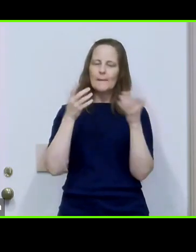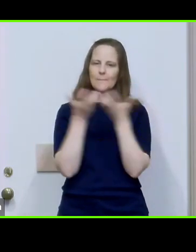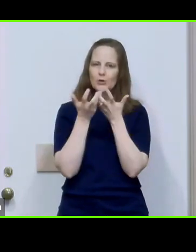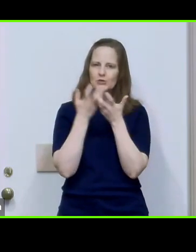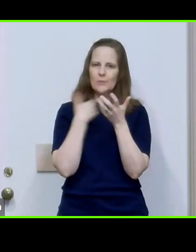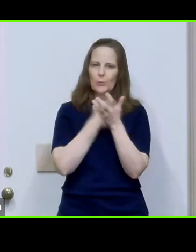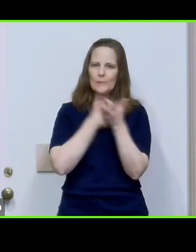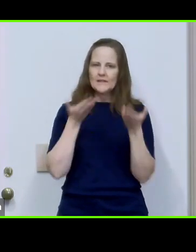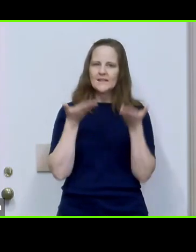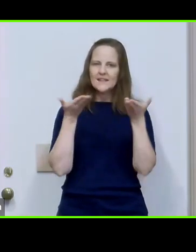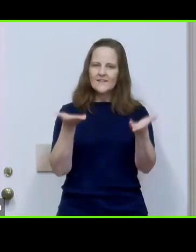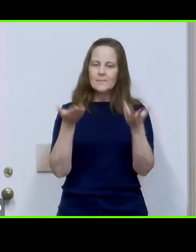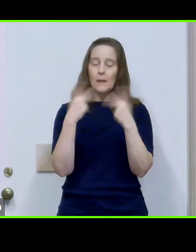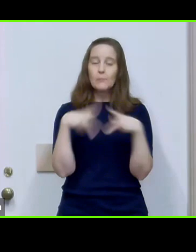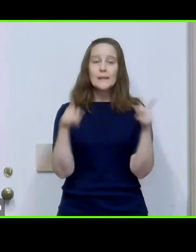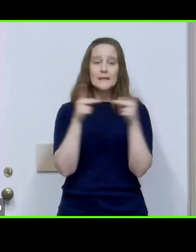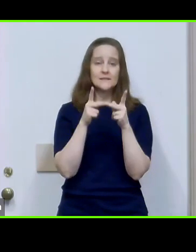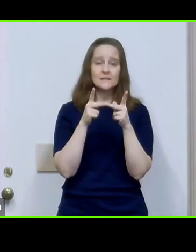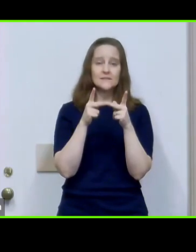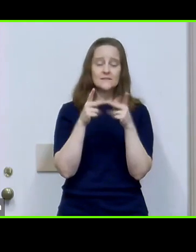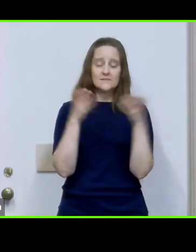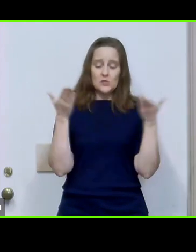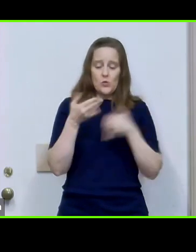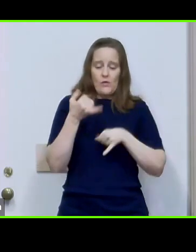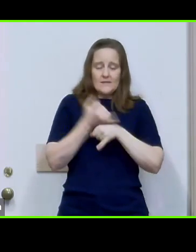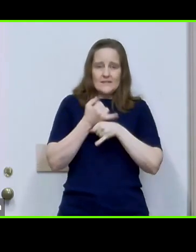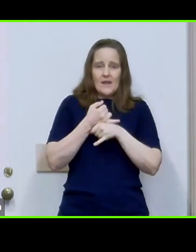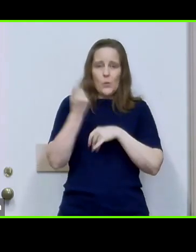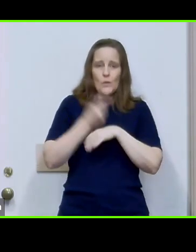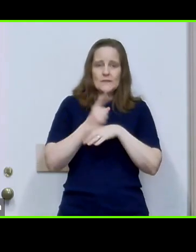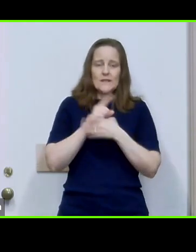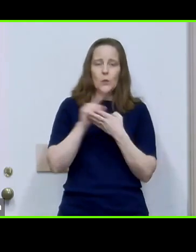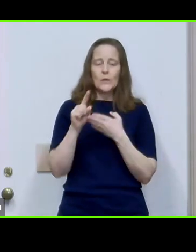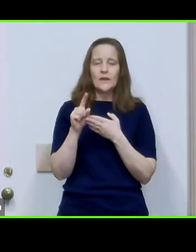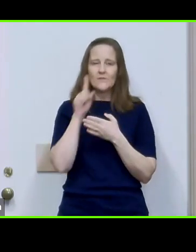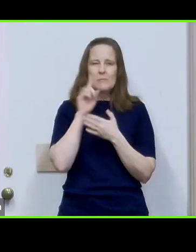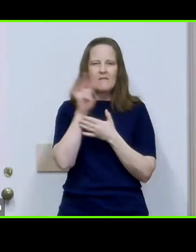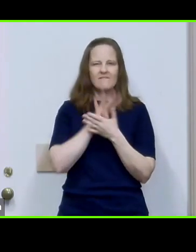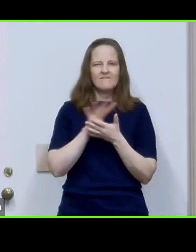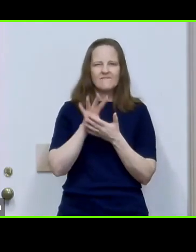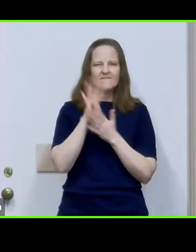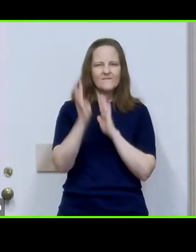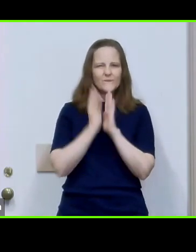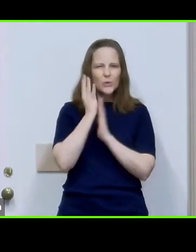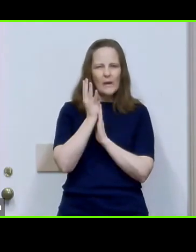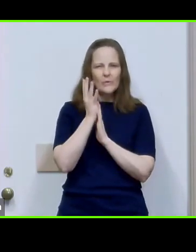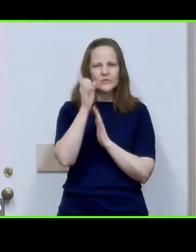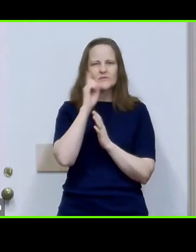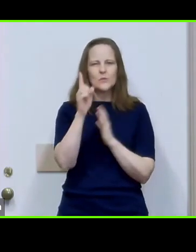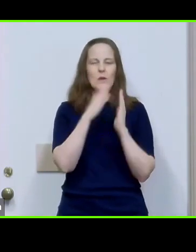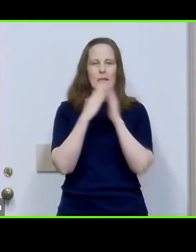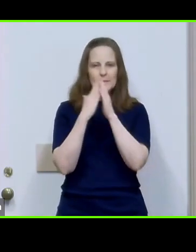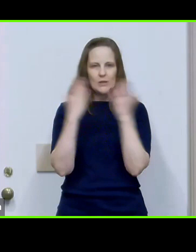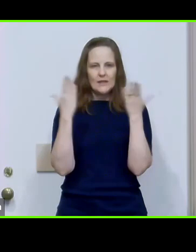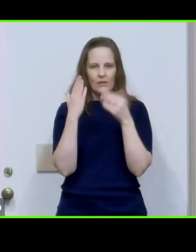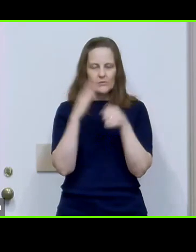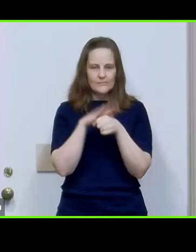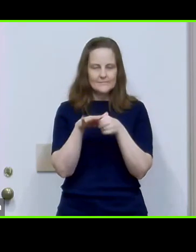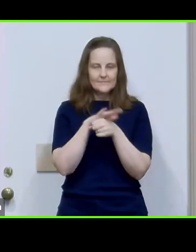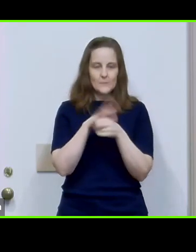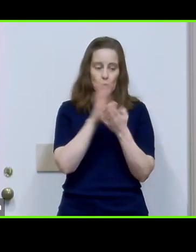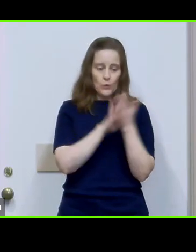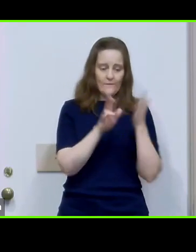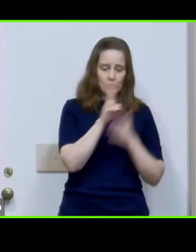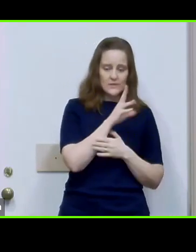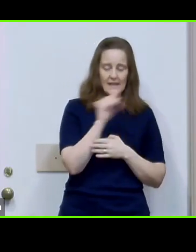provide a location on site one day a week for about 4 hours to our community at large, both university